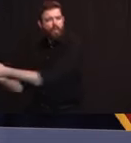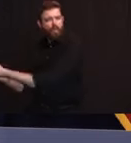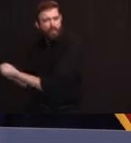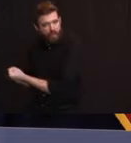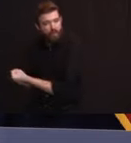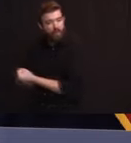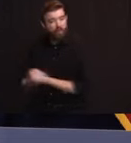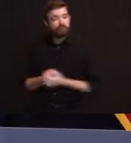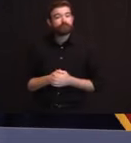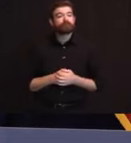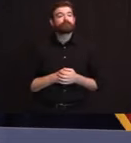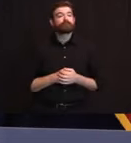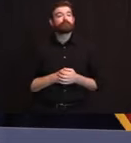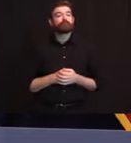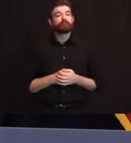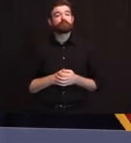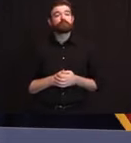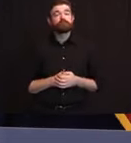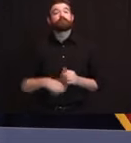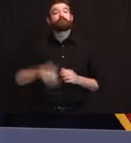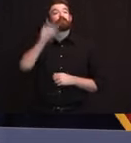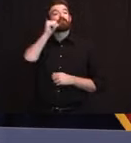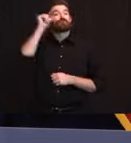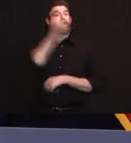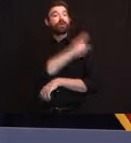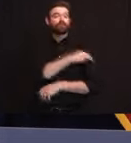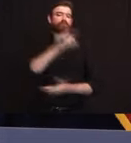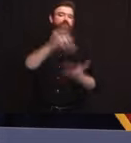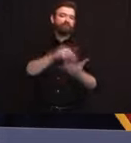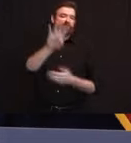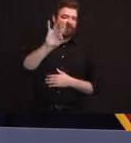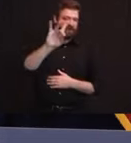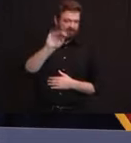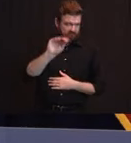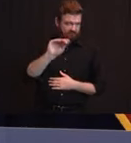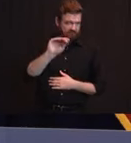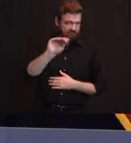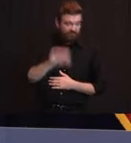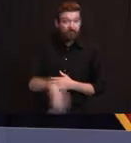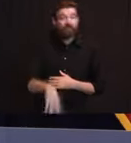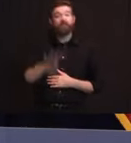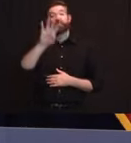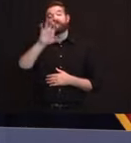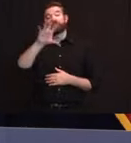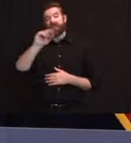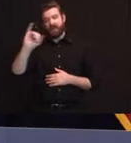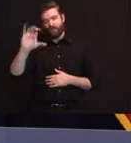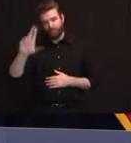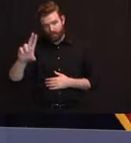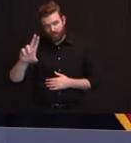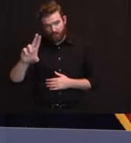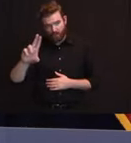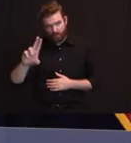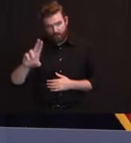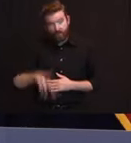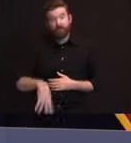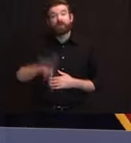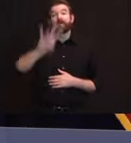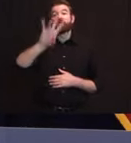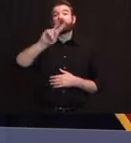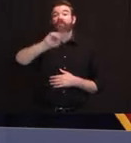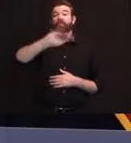COVID-19, with 450 individuals in critical care, and 72% of critical care patients are on